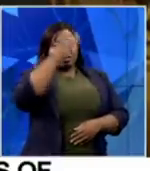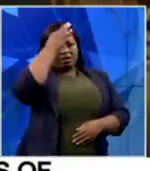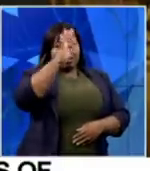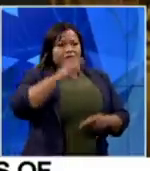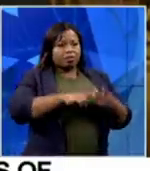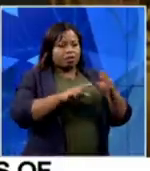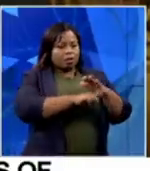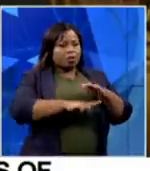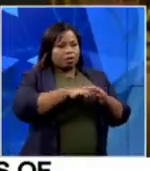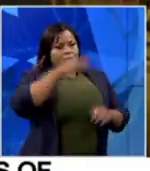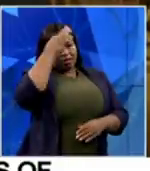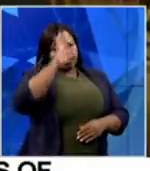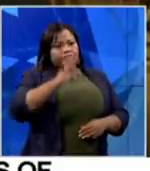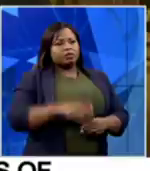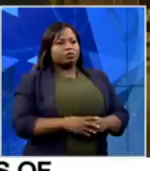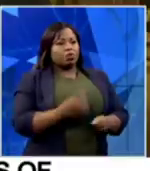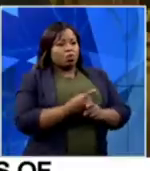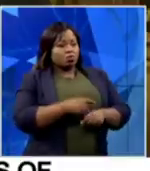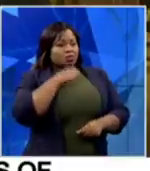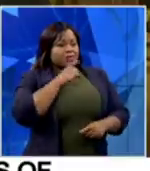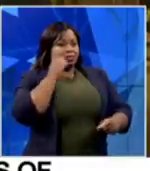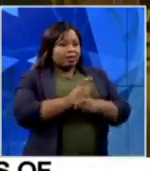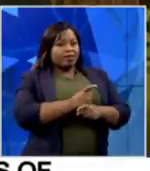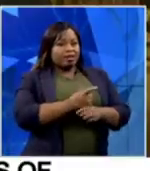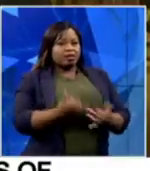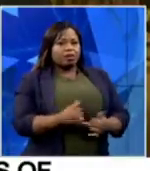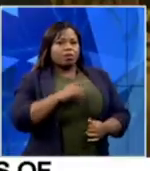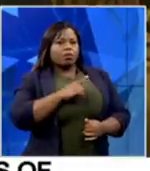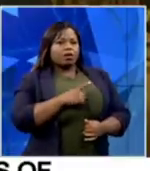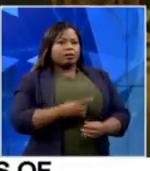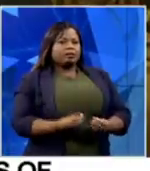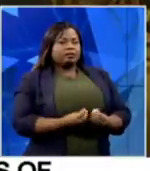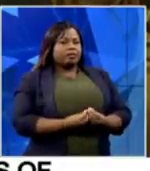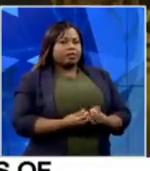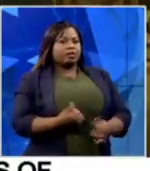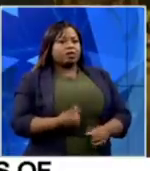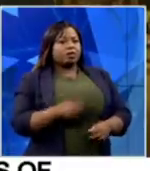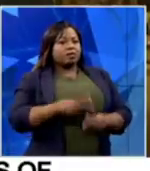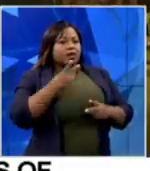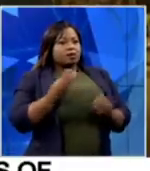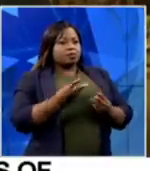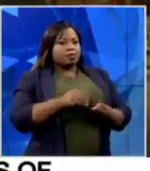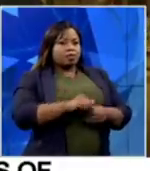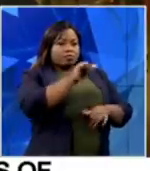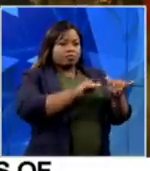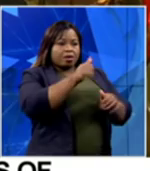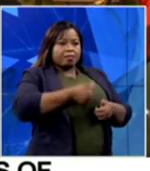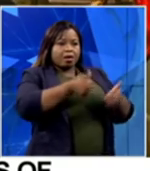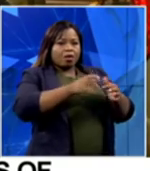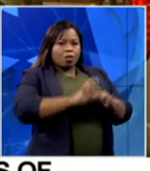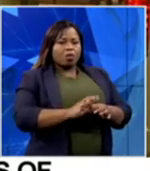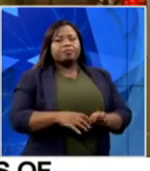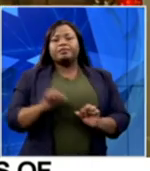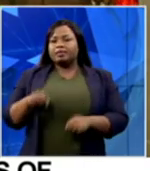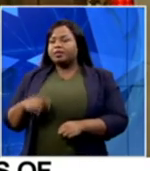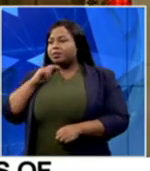with yourselves. It must be quite an operation and quite something to finally get these people home. It is, and I want to say thank you again